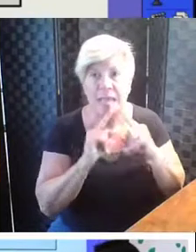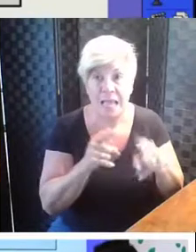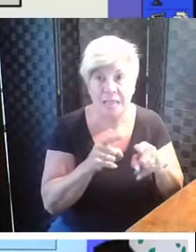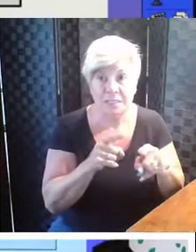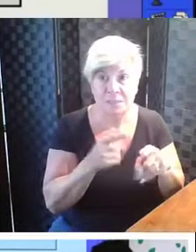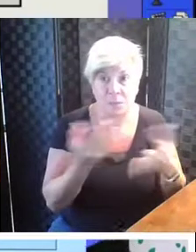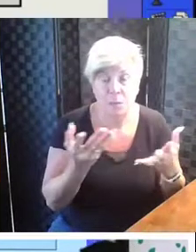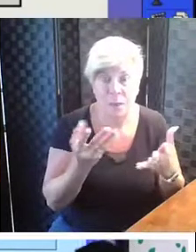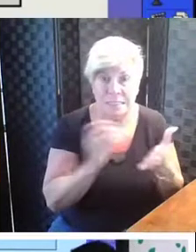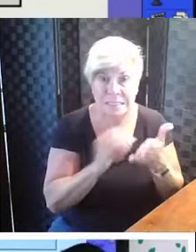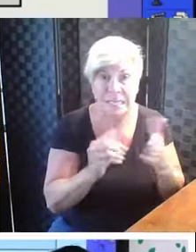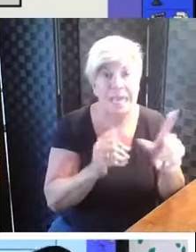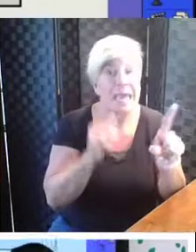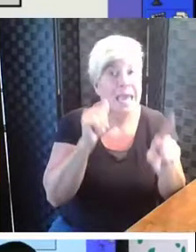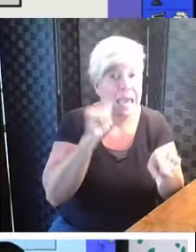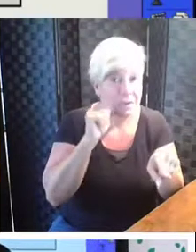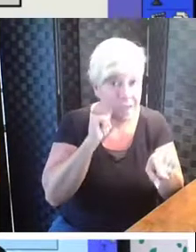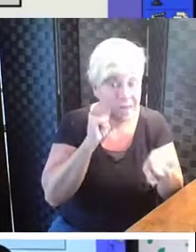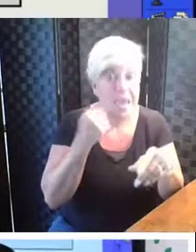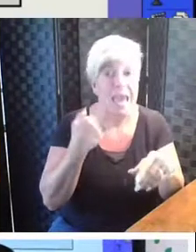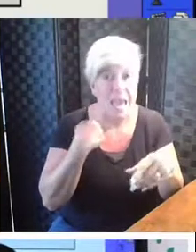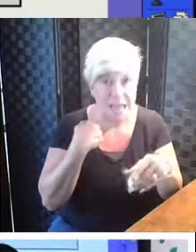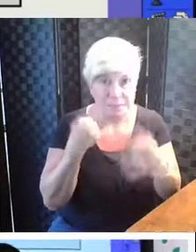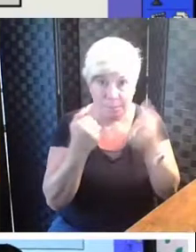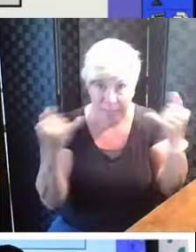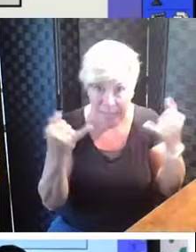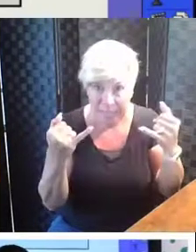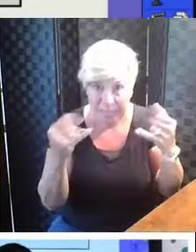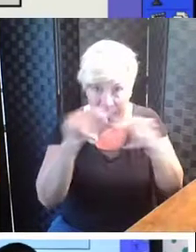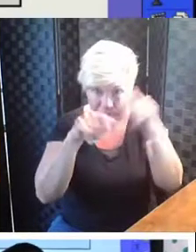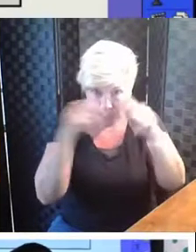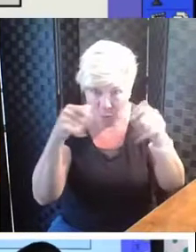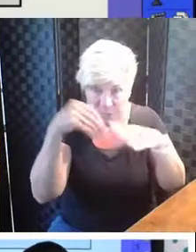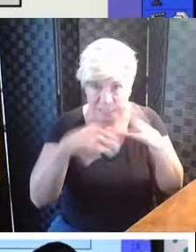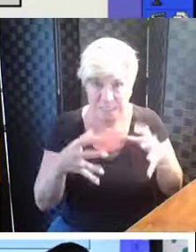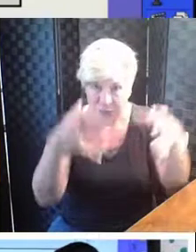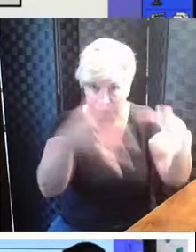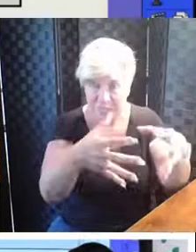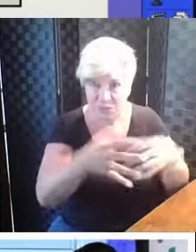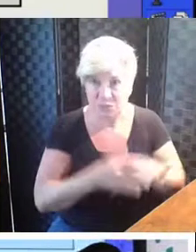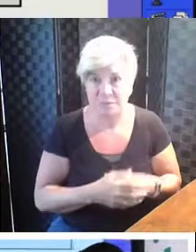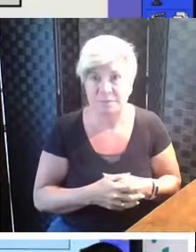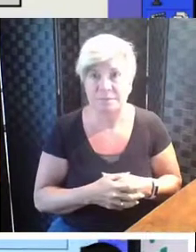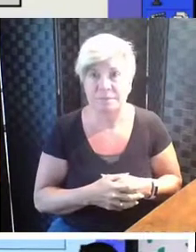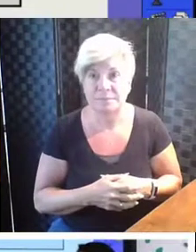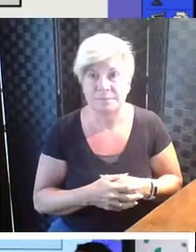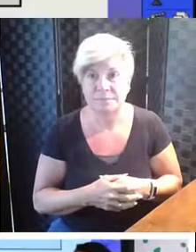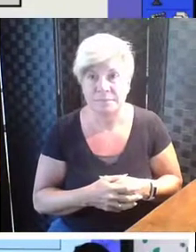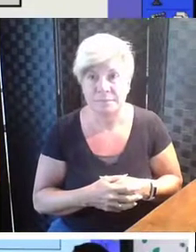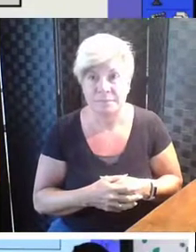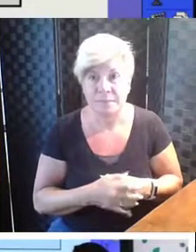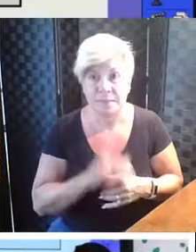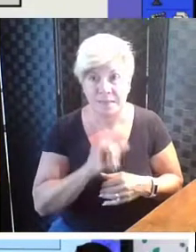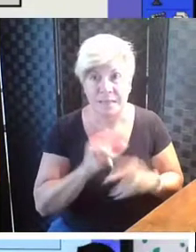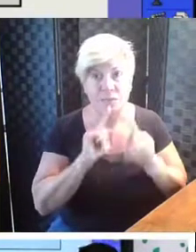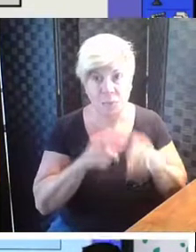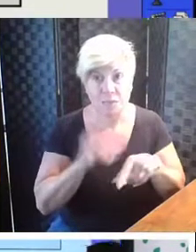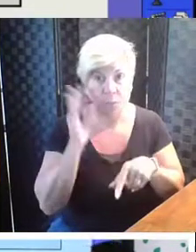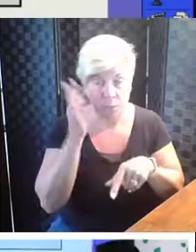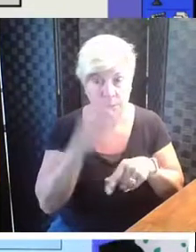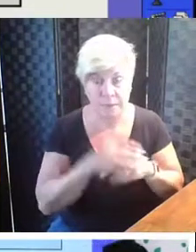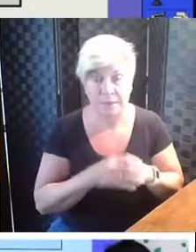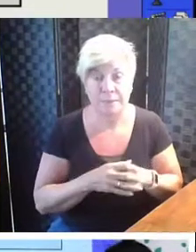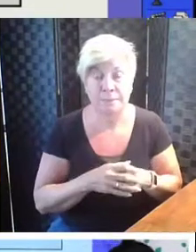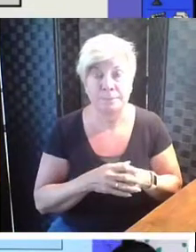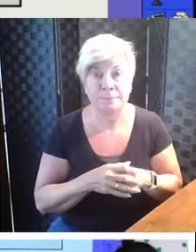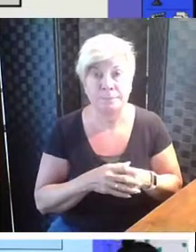that question by saying, Ariana has blank hair bows in her collection. That's what our answer is going to